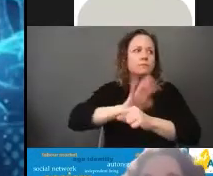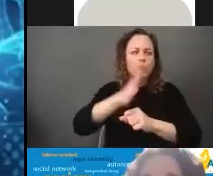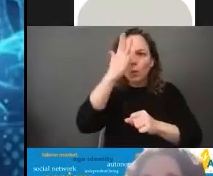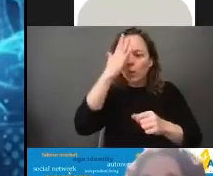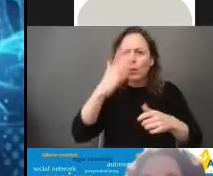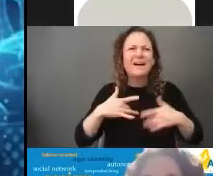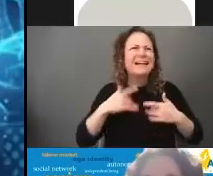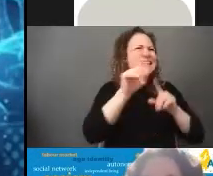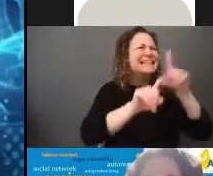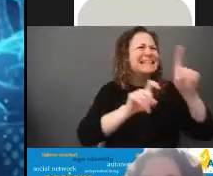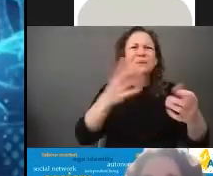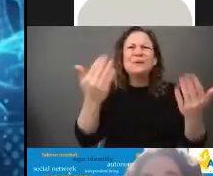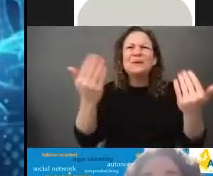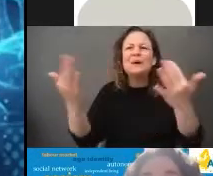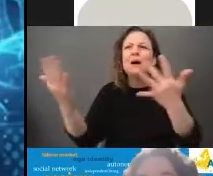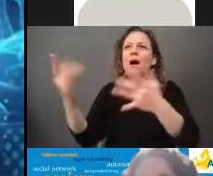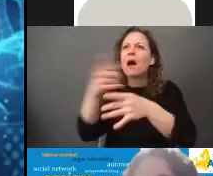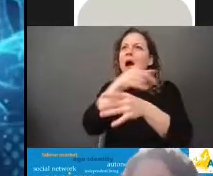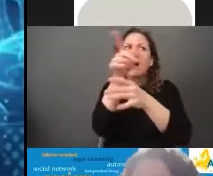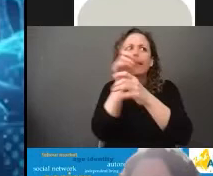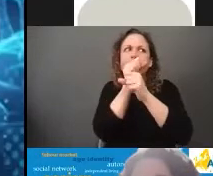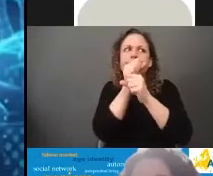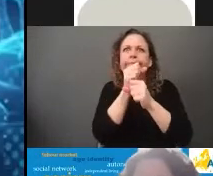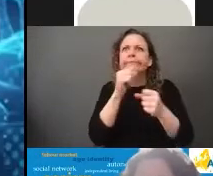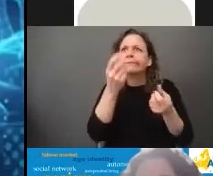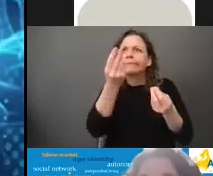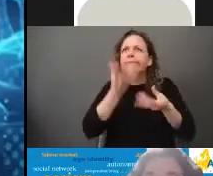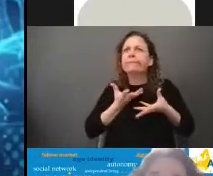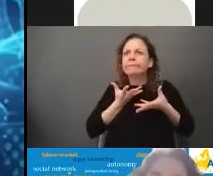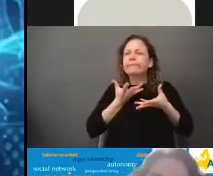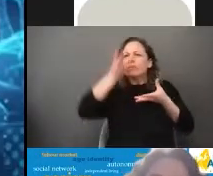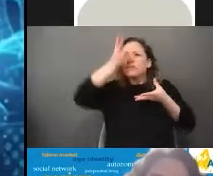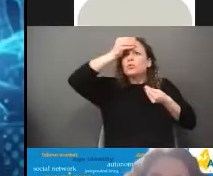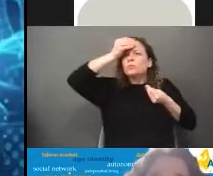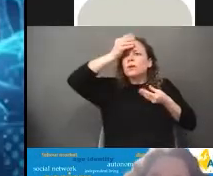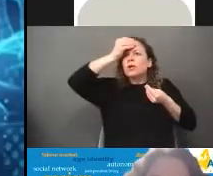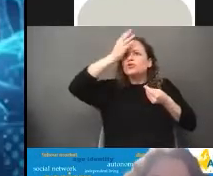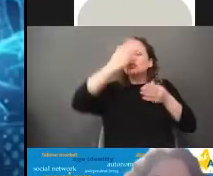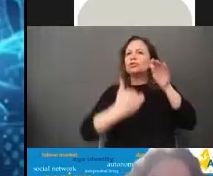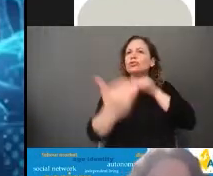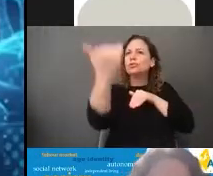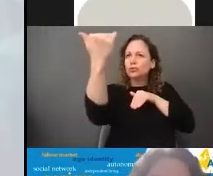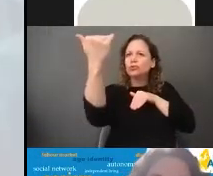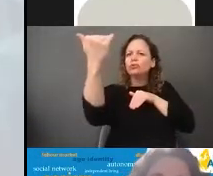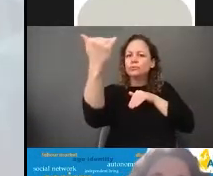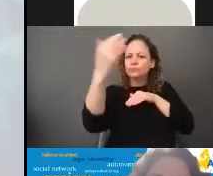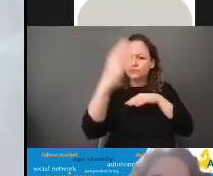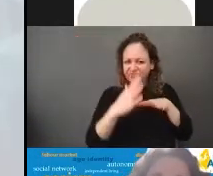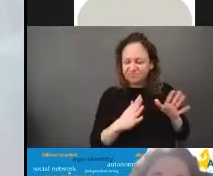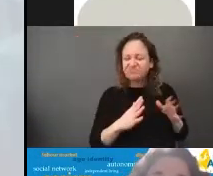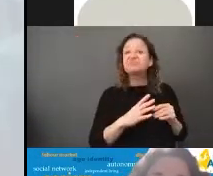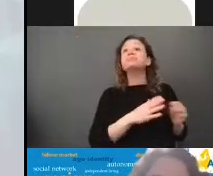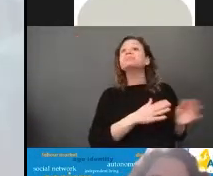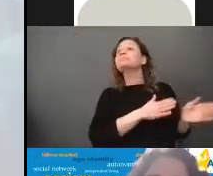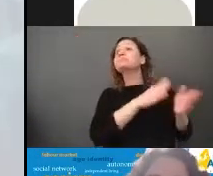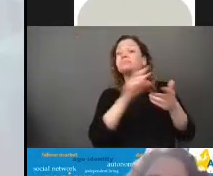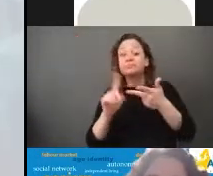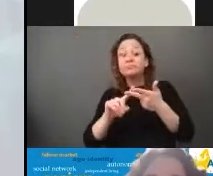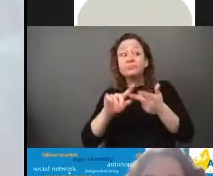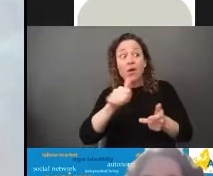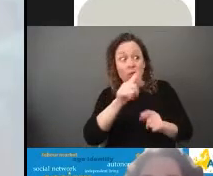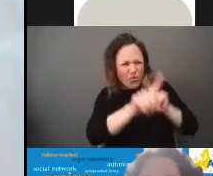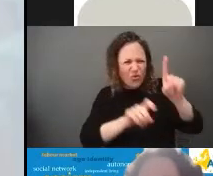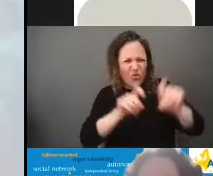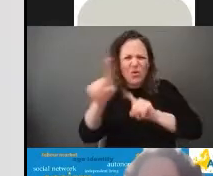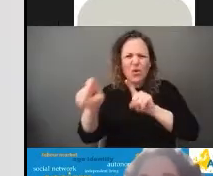of their own free will. I think the most notable finding was the traumatic effect this had on the residents. And